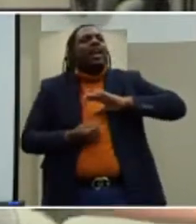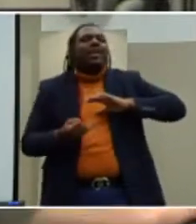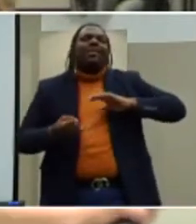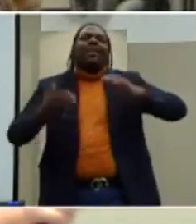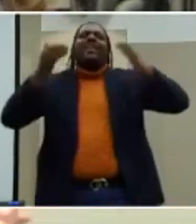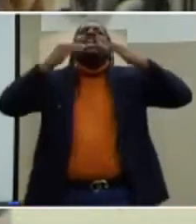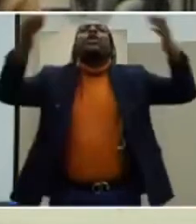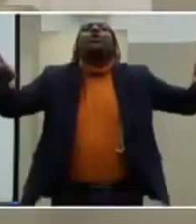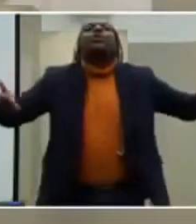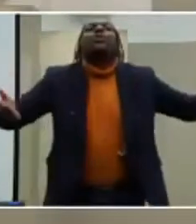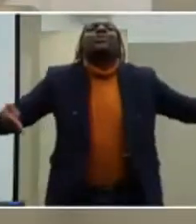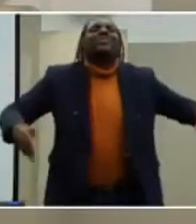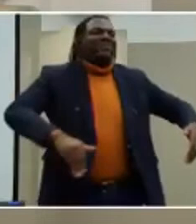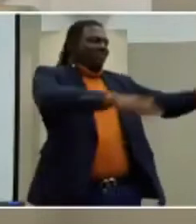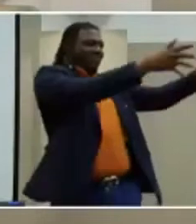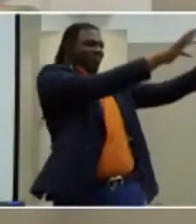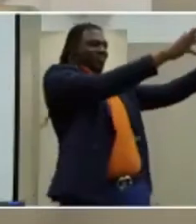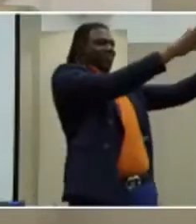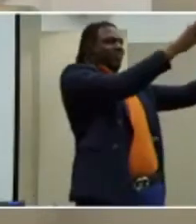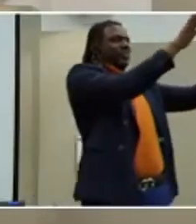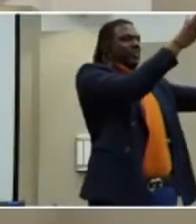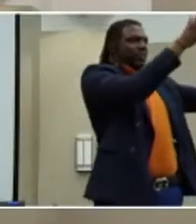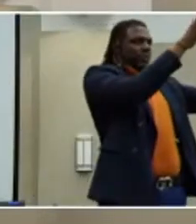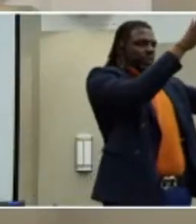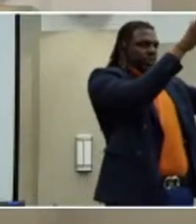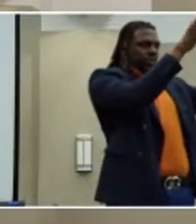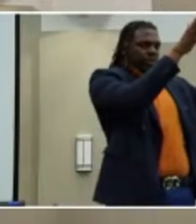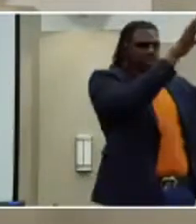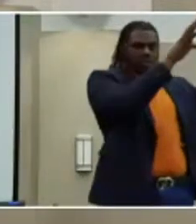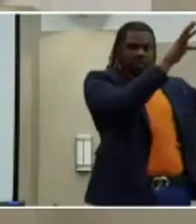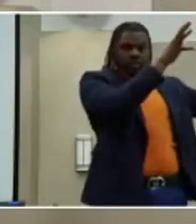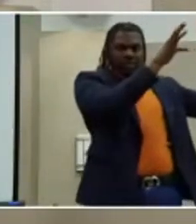you. Thank you, sir.